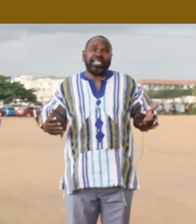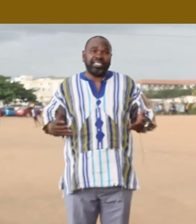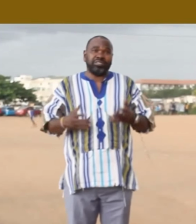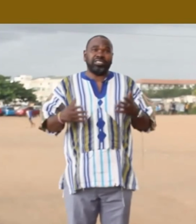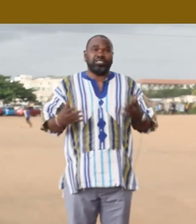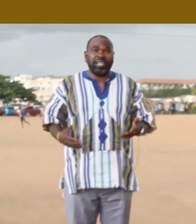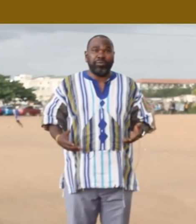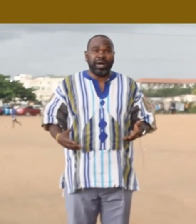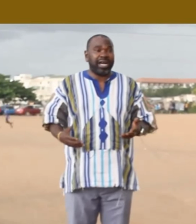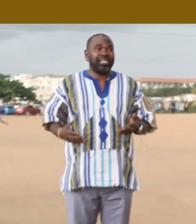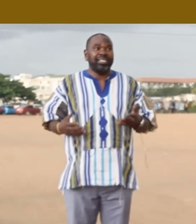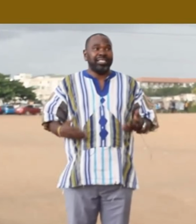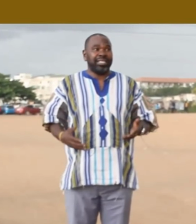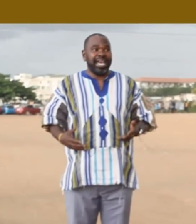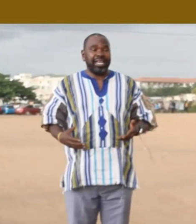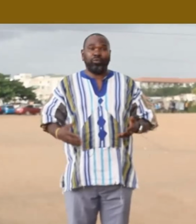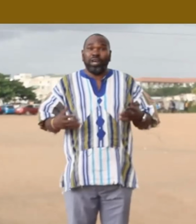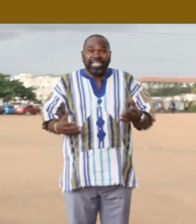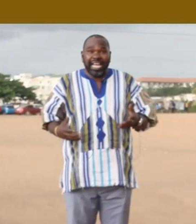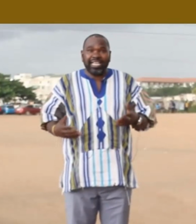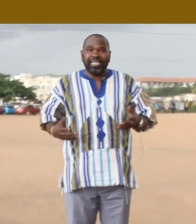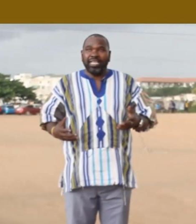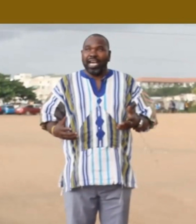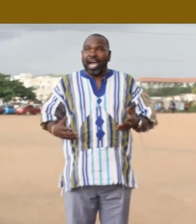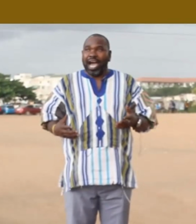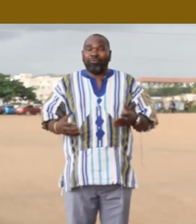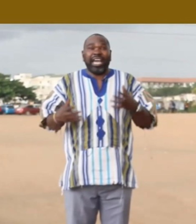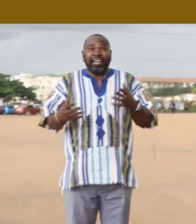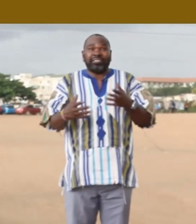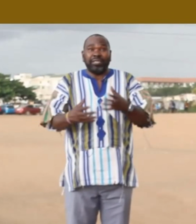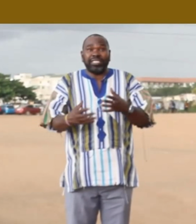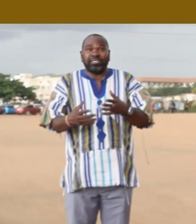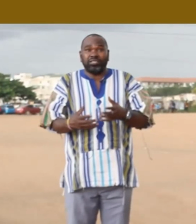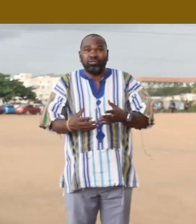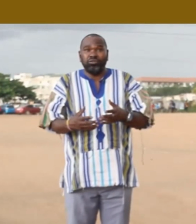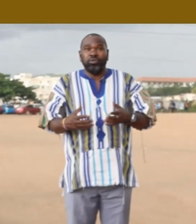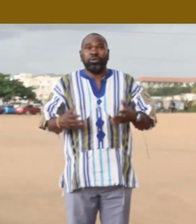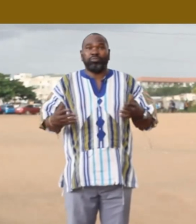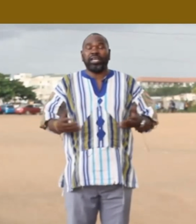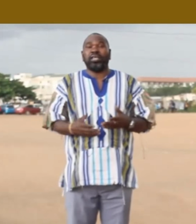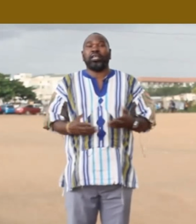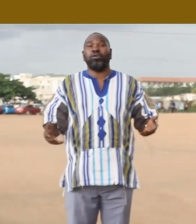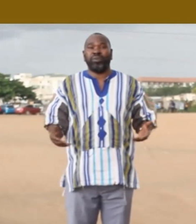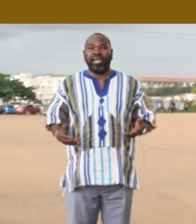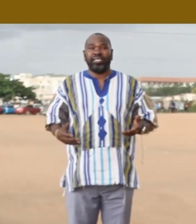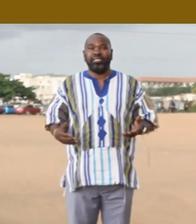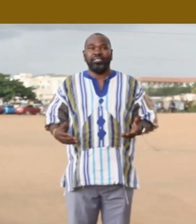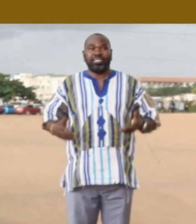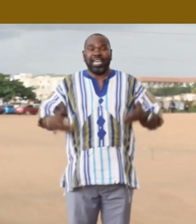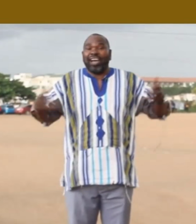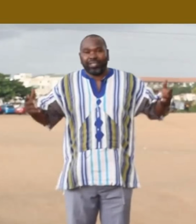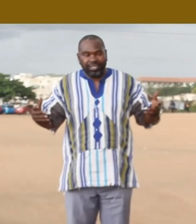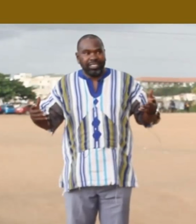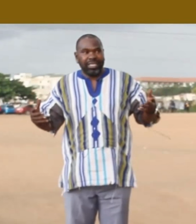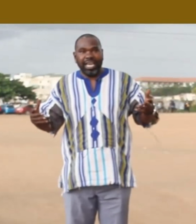one day I would have something to do with bringing a go-go band to Africa. And I got that opportunity